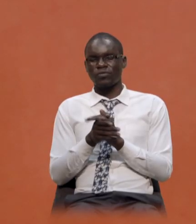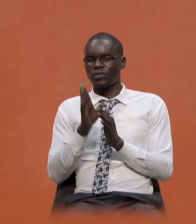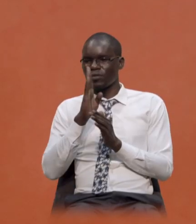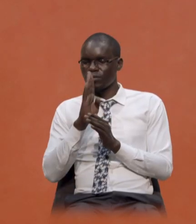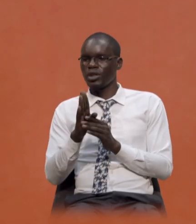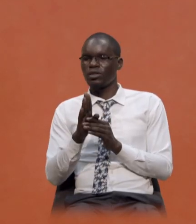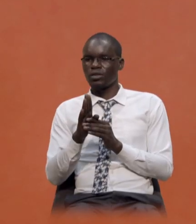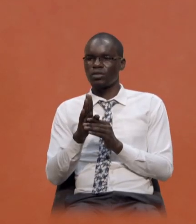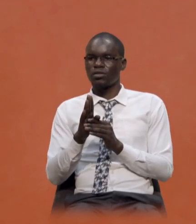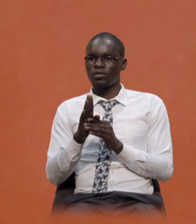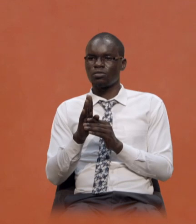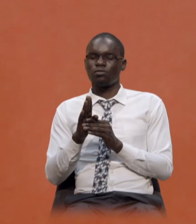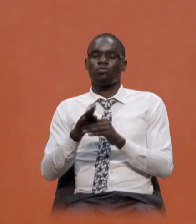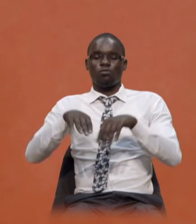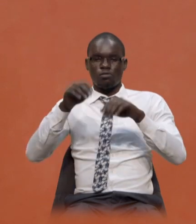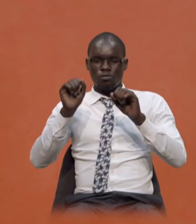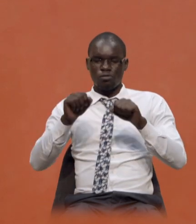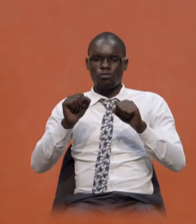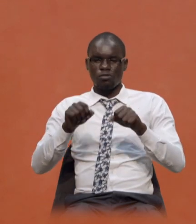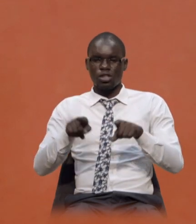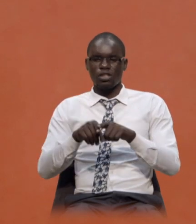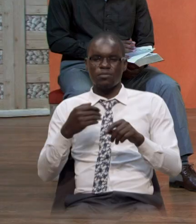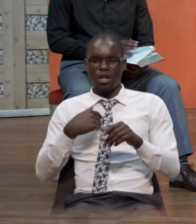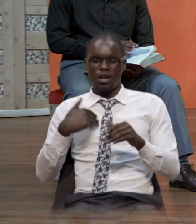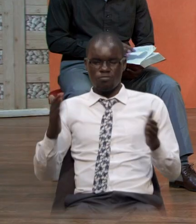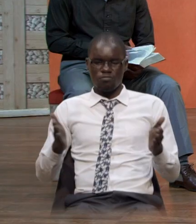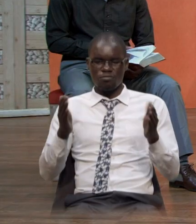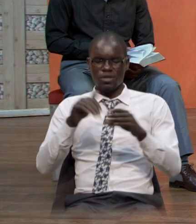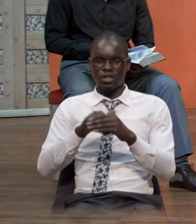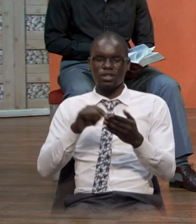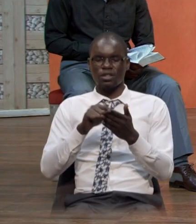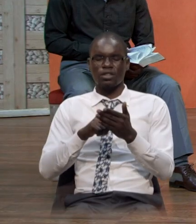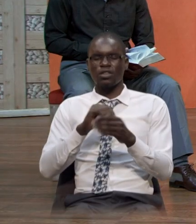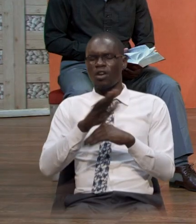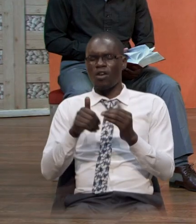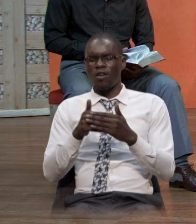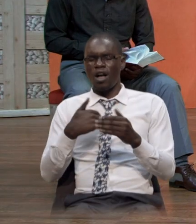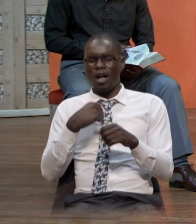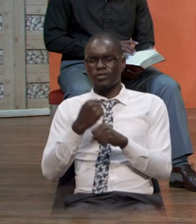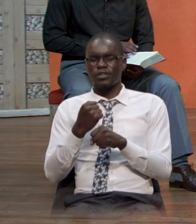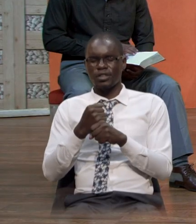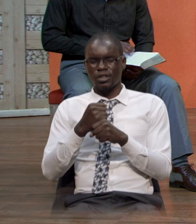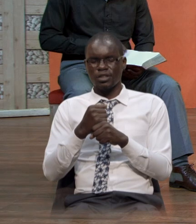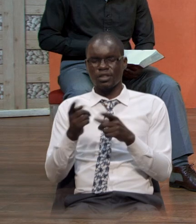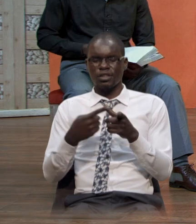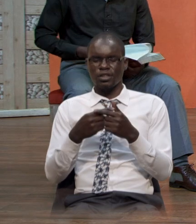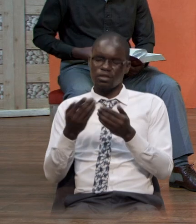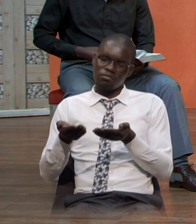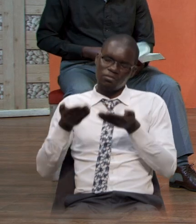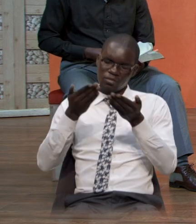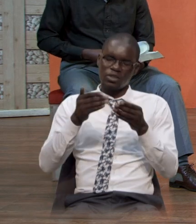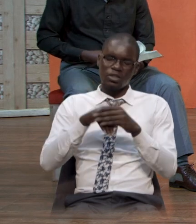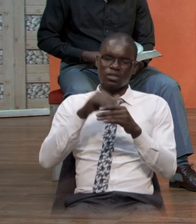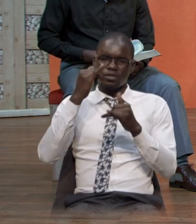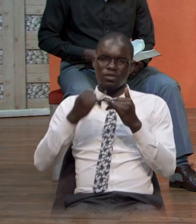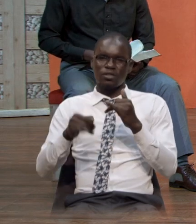this, that he who began a good work in you shall carry it on to completion. Where